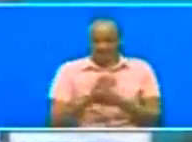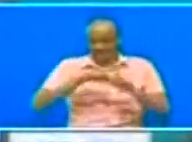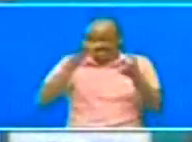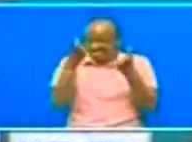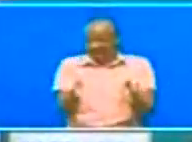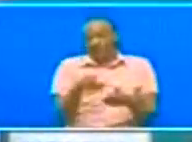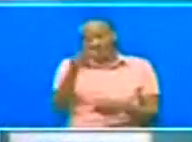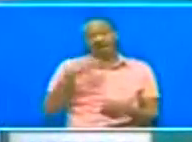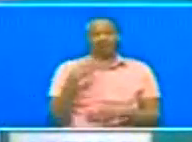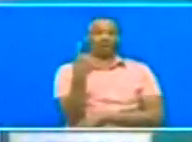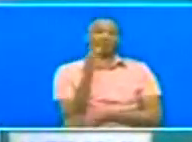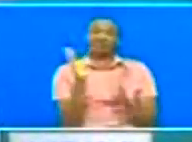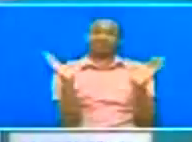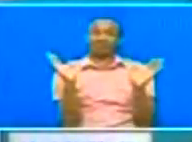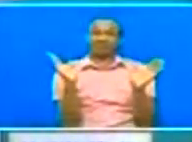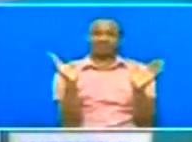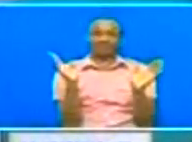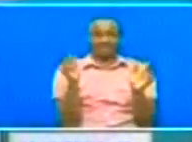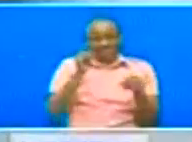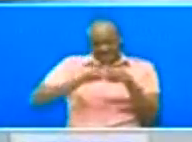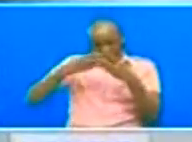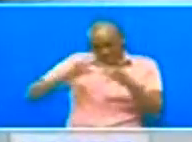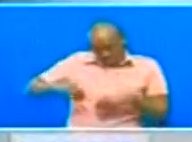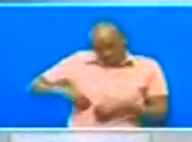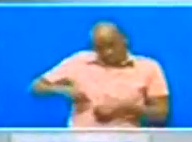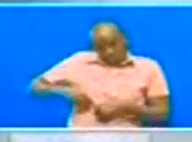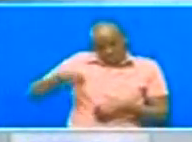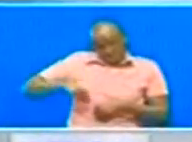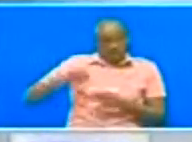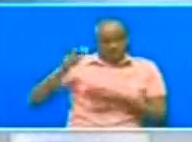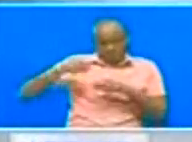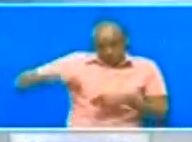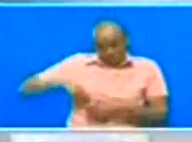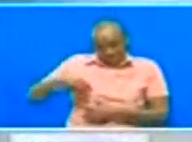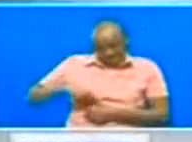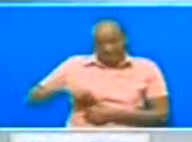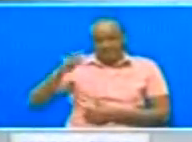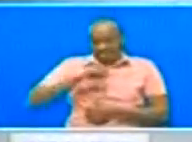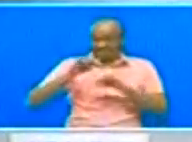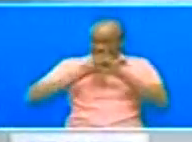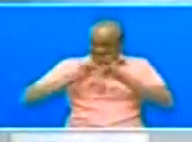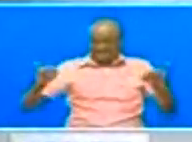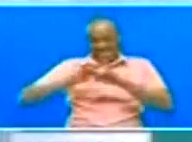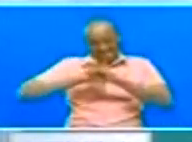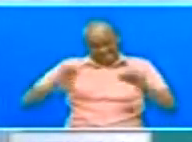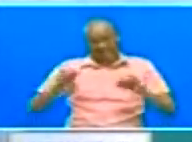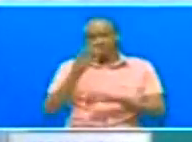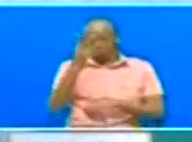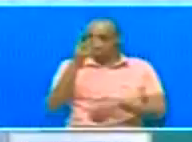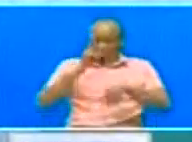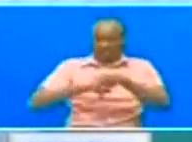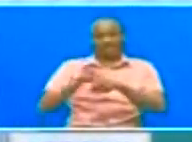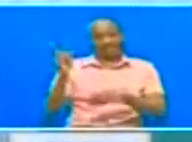only has one. The opening on baby Nevi's stomach, where the tube is connected, has to be cleaned and dressed twice a